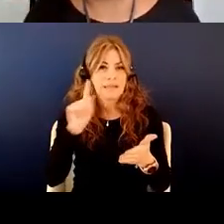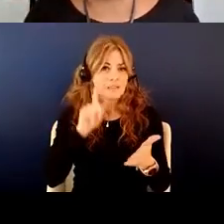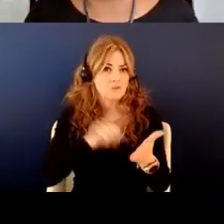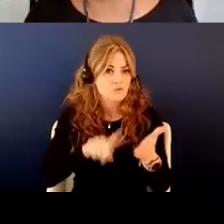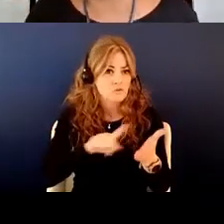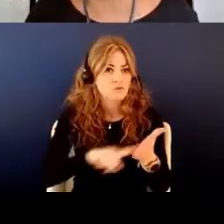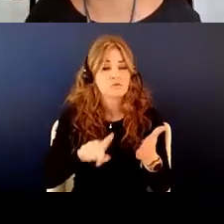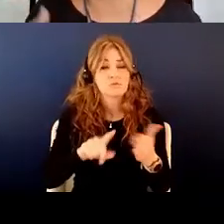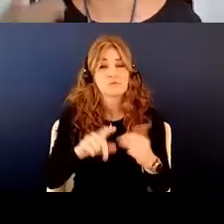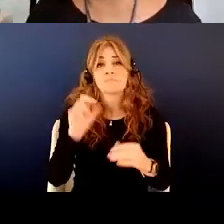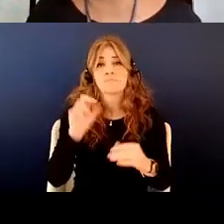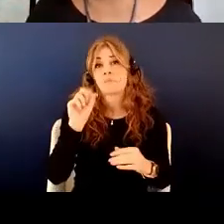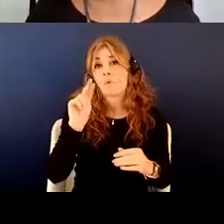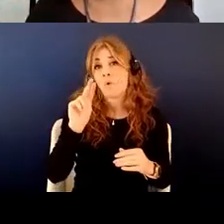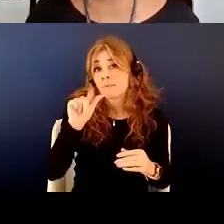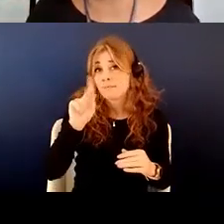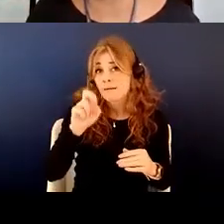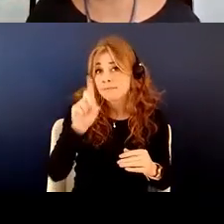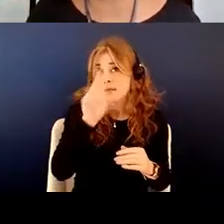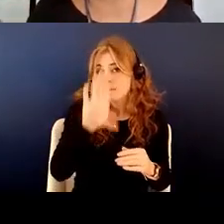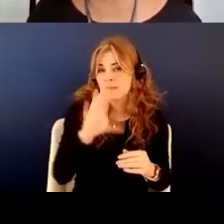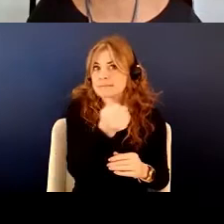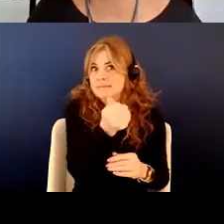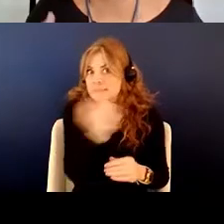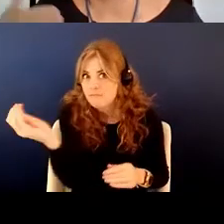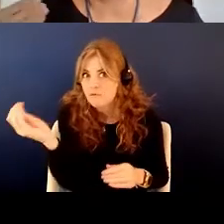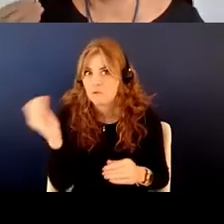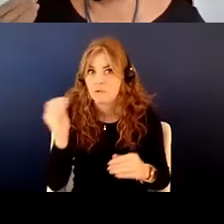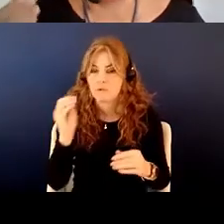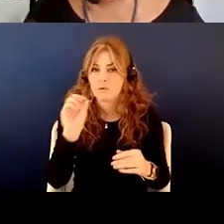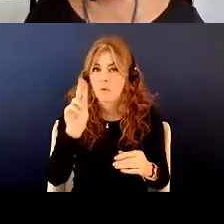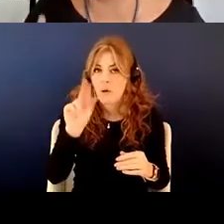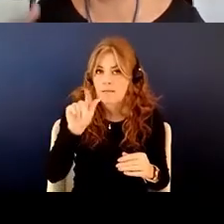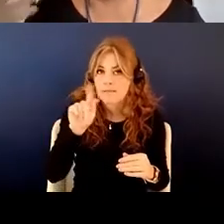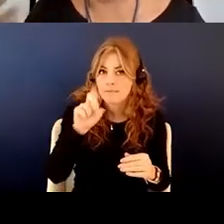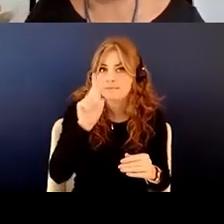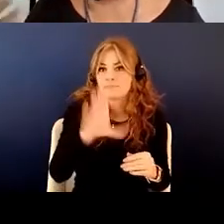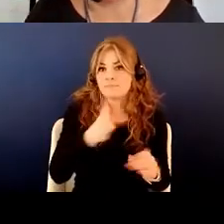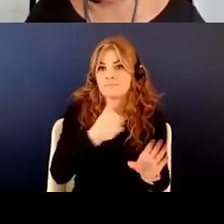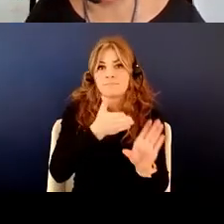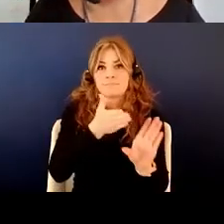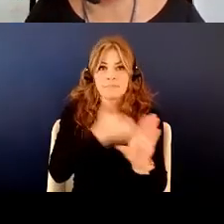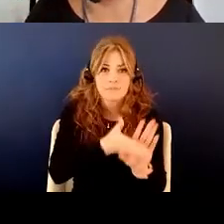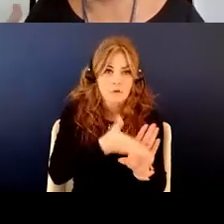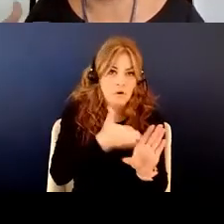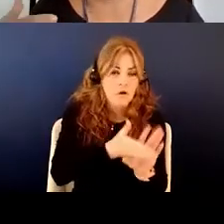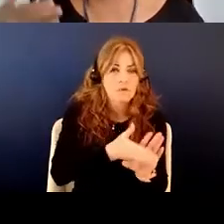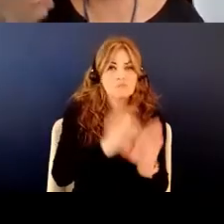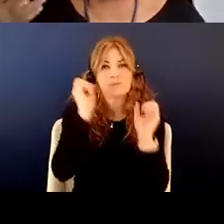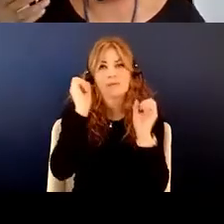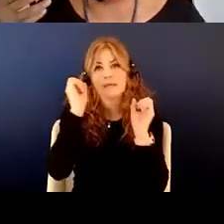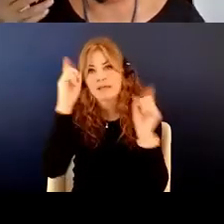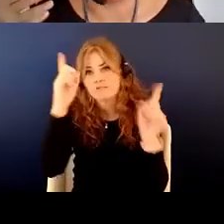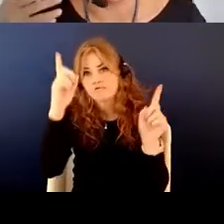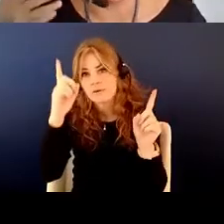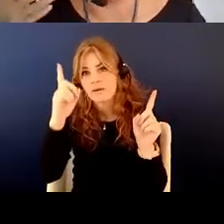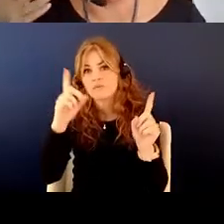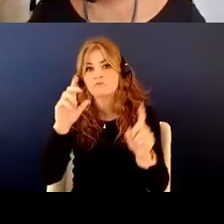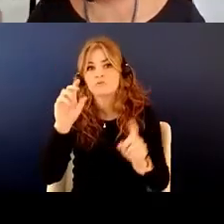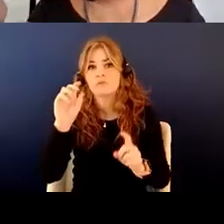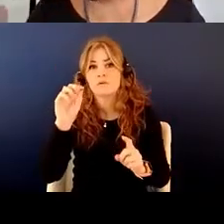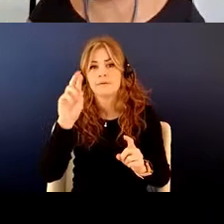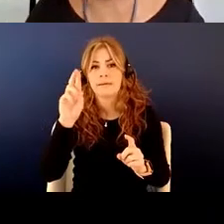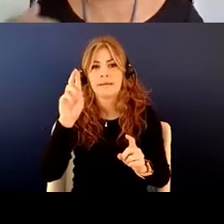online databases and multiple online databases, psychology, education, and ERIC. There